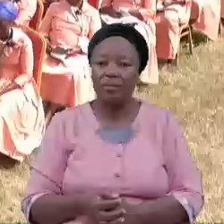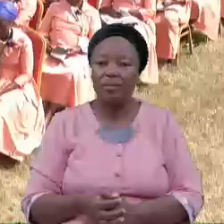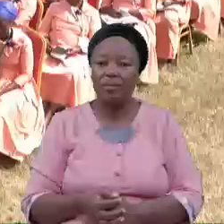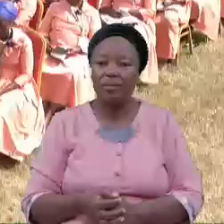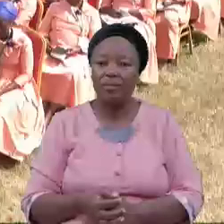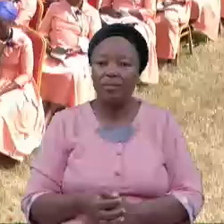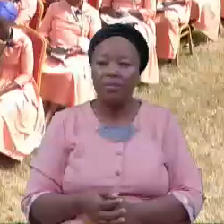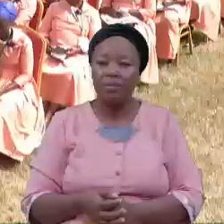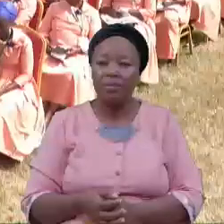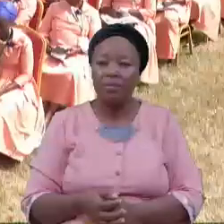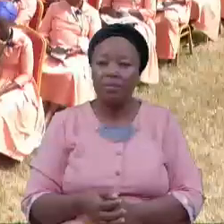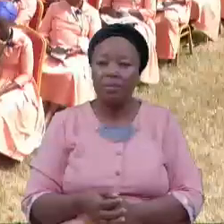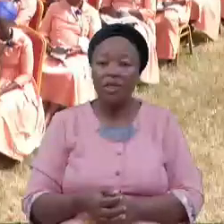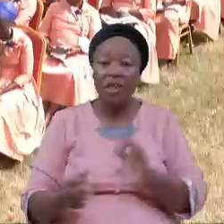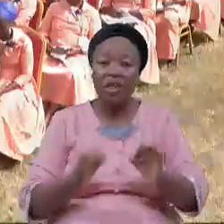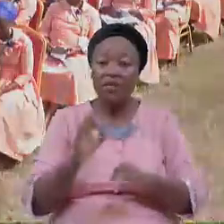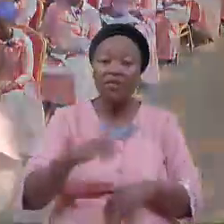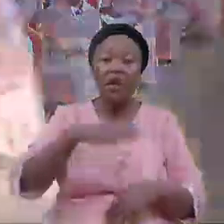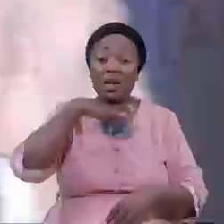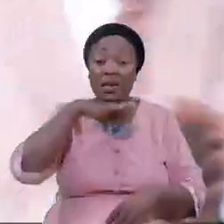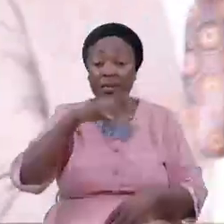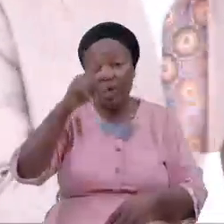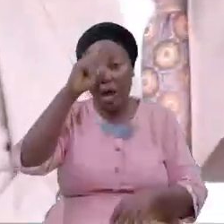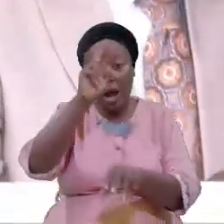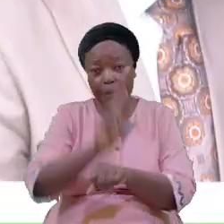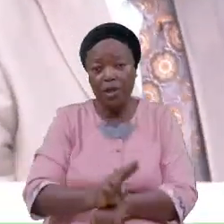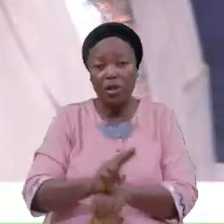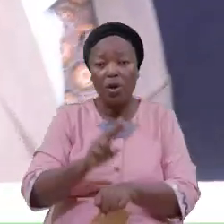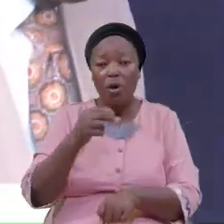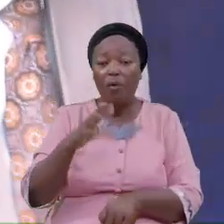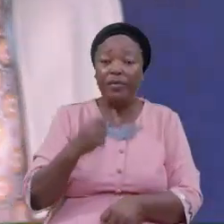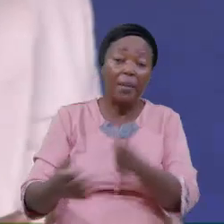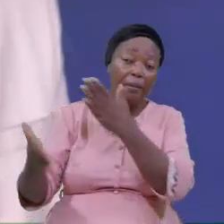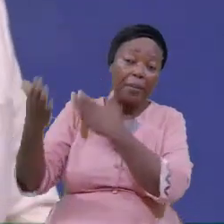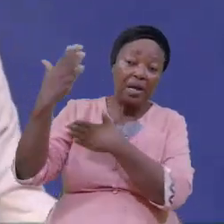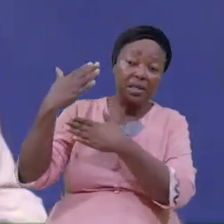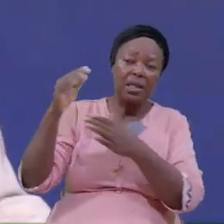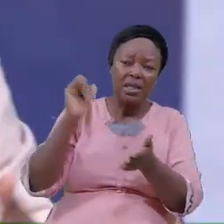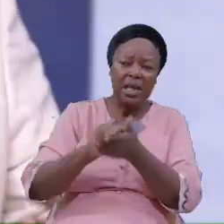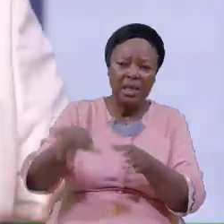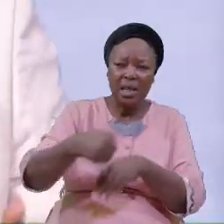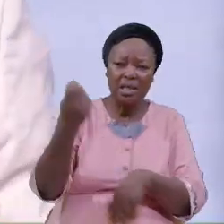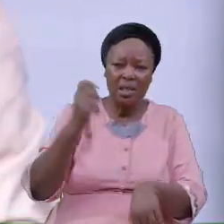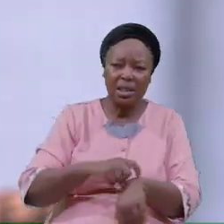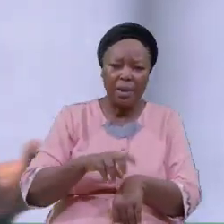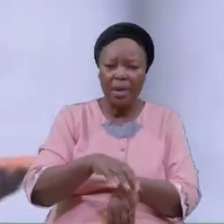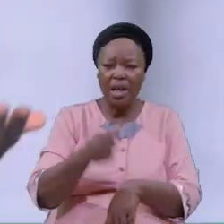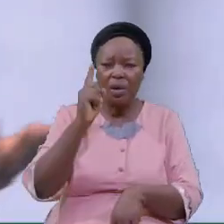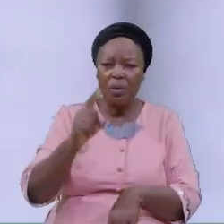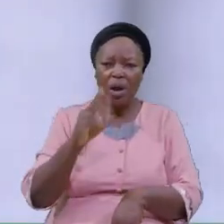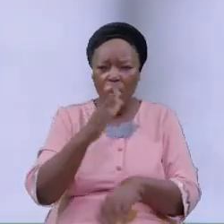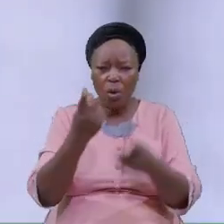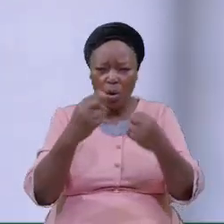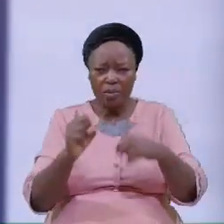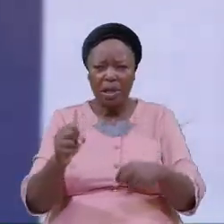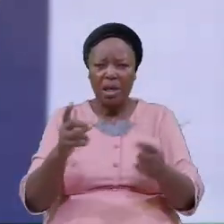If the defiling habits of the past, that anytime anybody comes and before they say